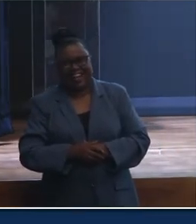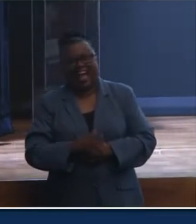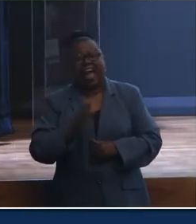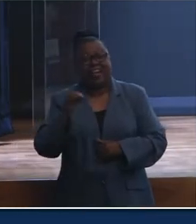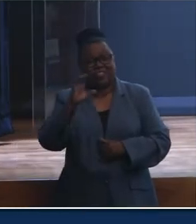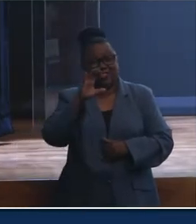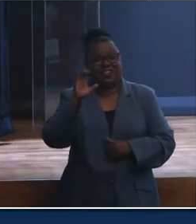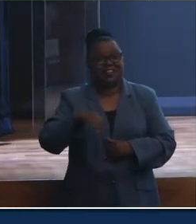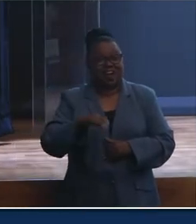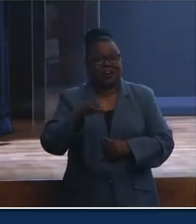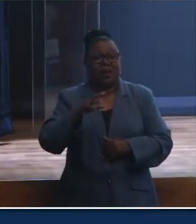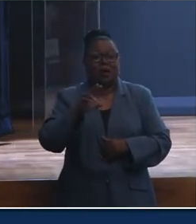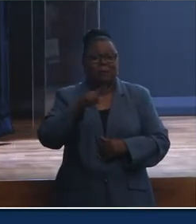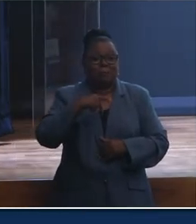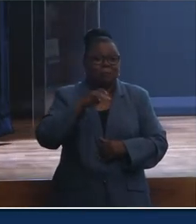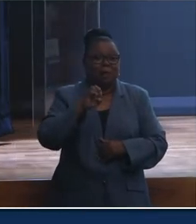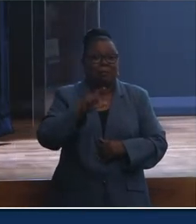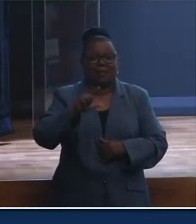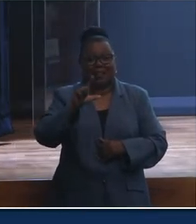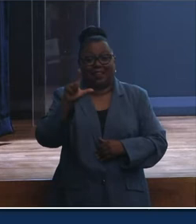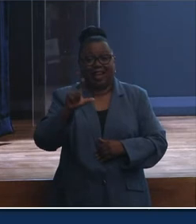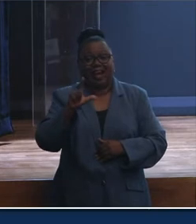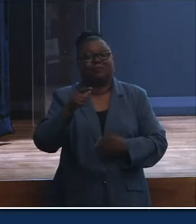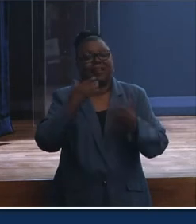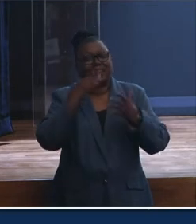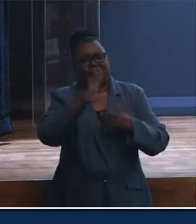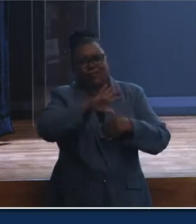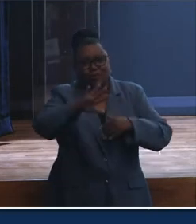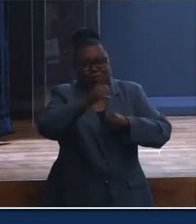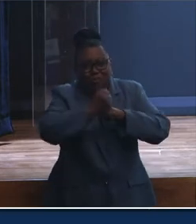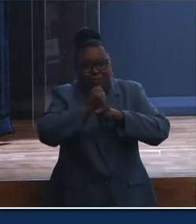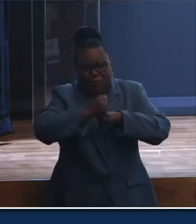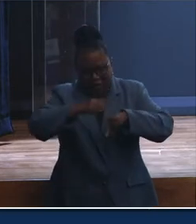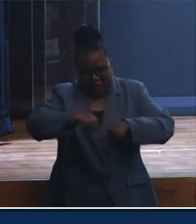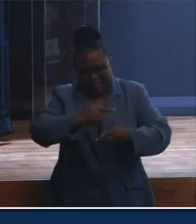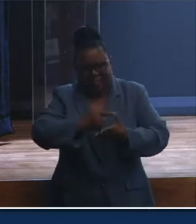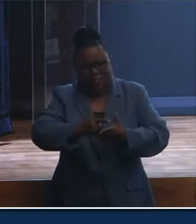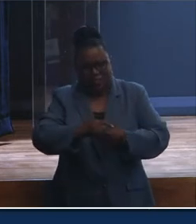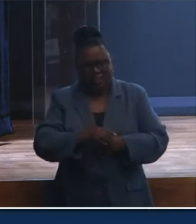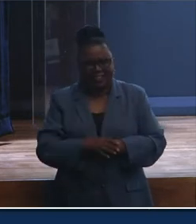and the Chicago Public Library. Thank you for your support of this week.